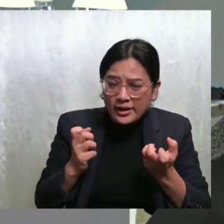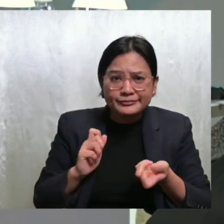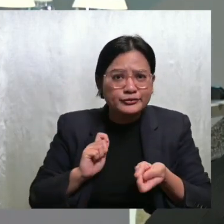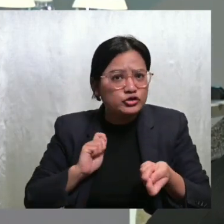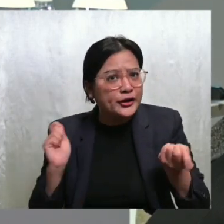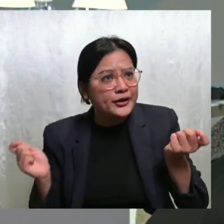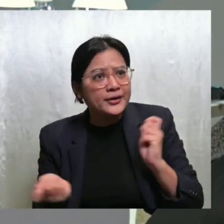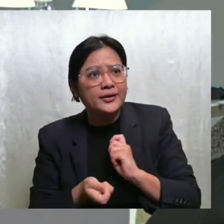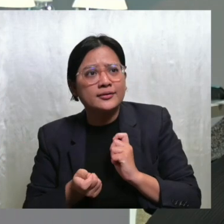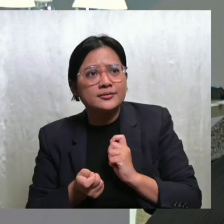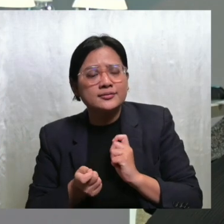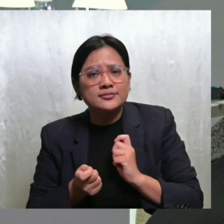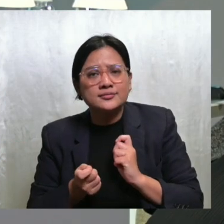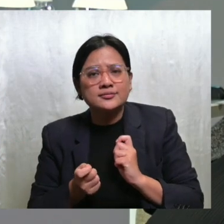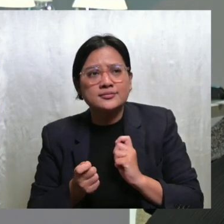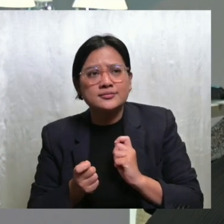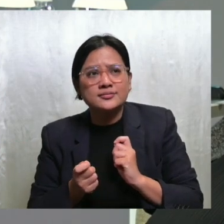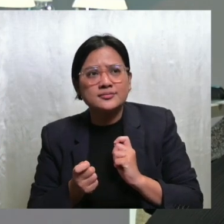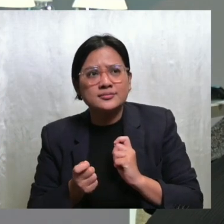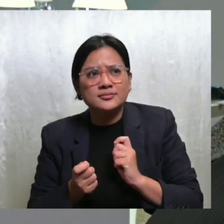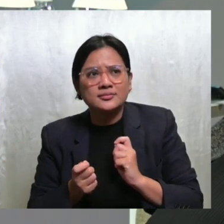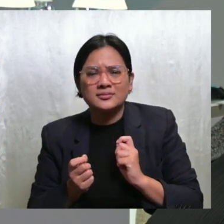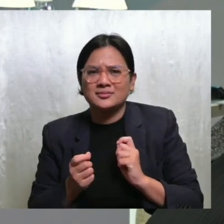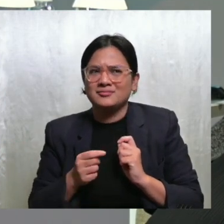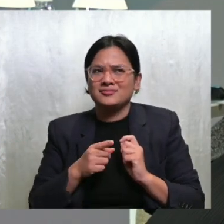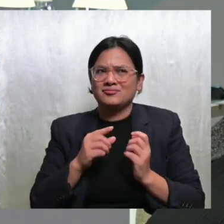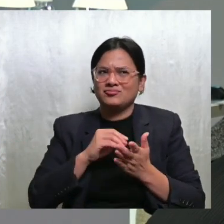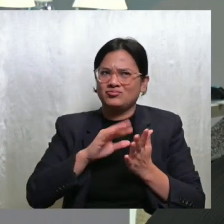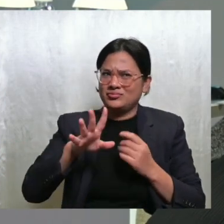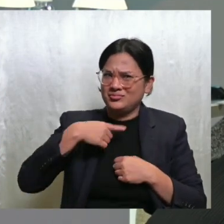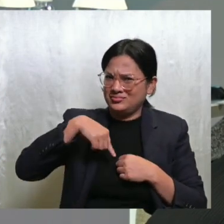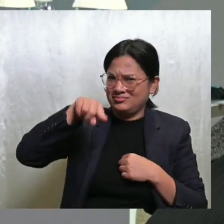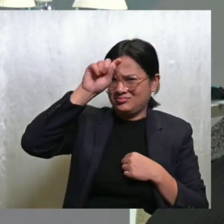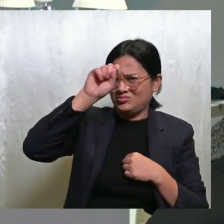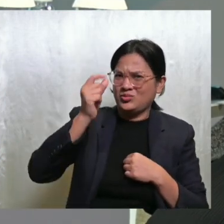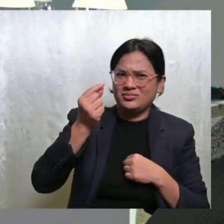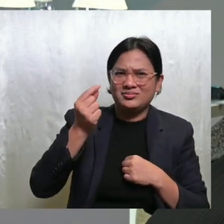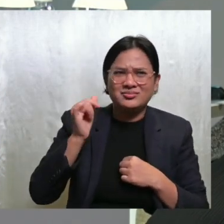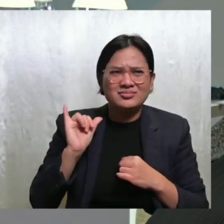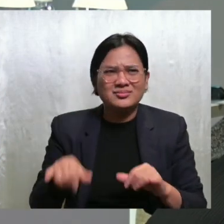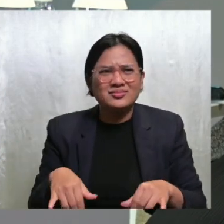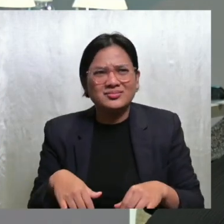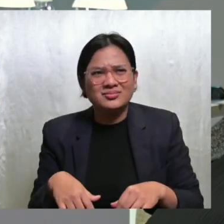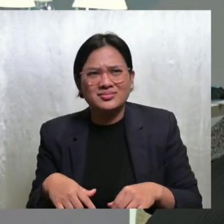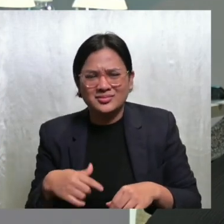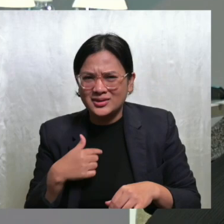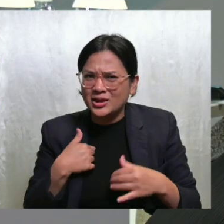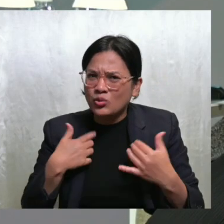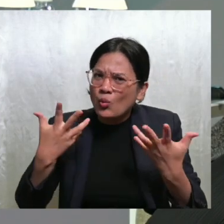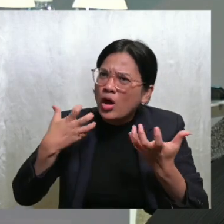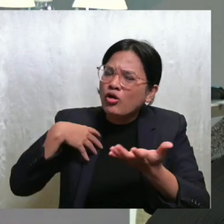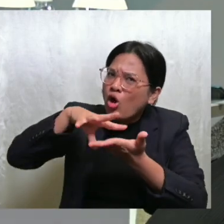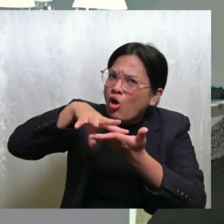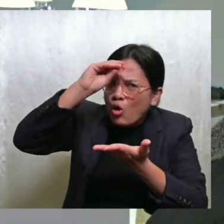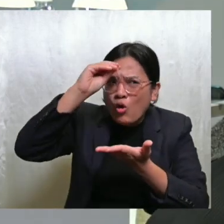blank. But you know, I was learning about linear equations from grade 6. And that's